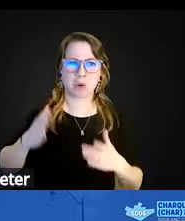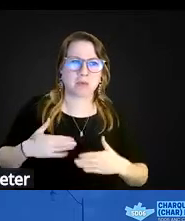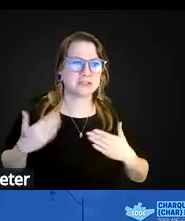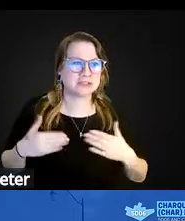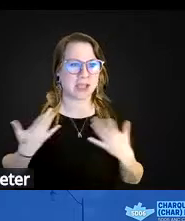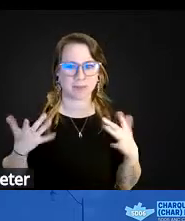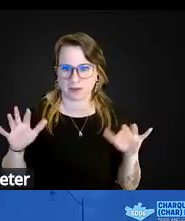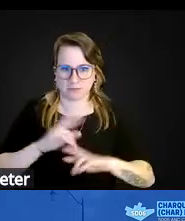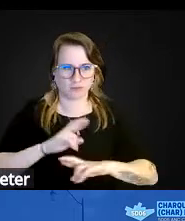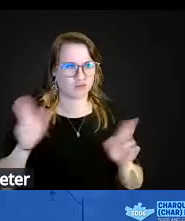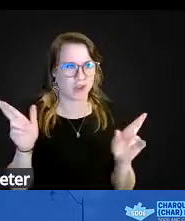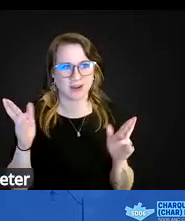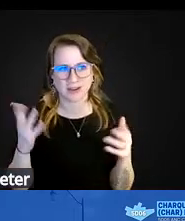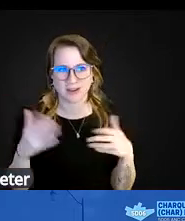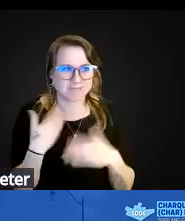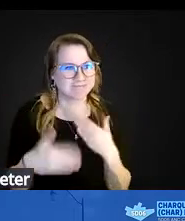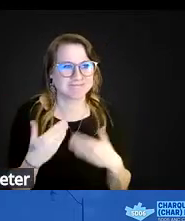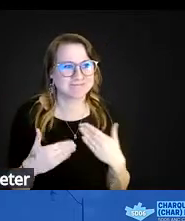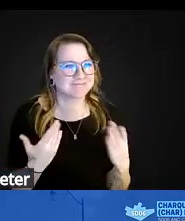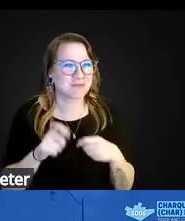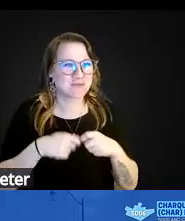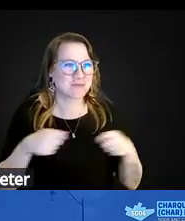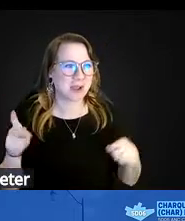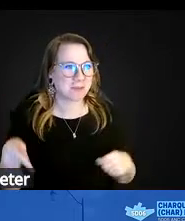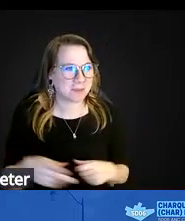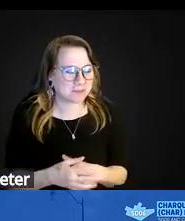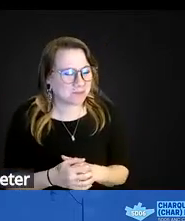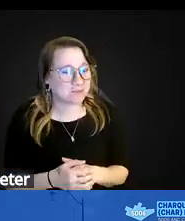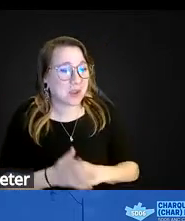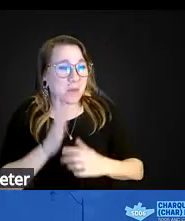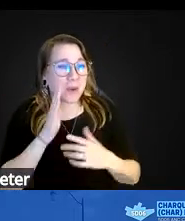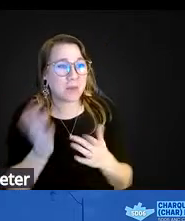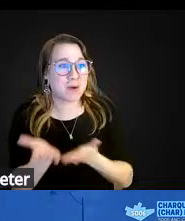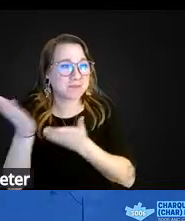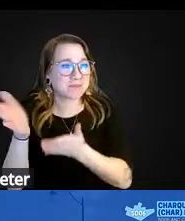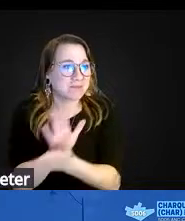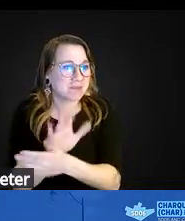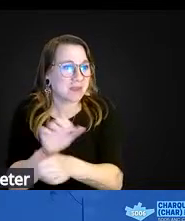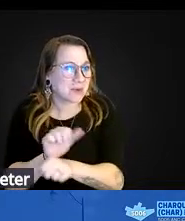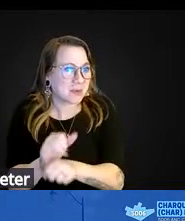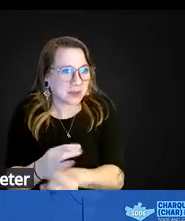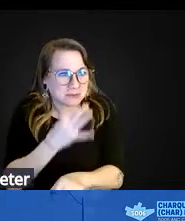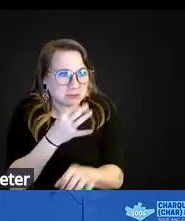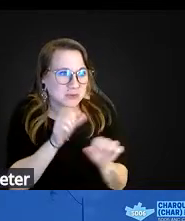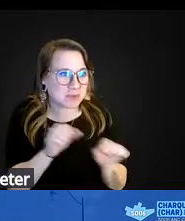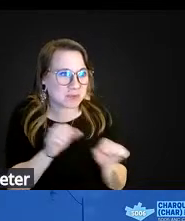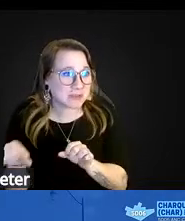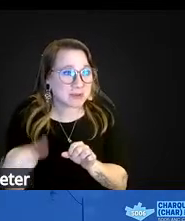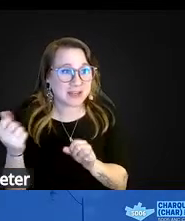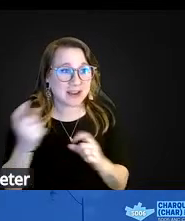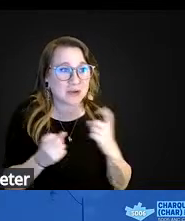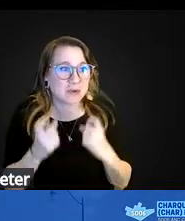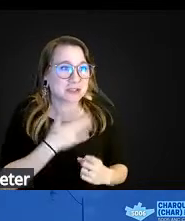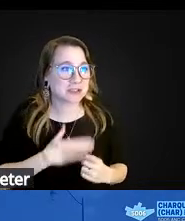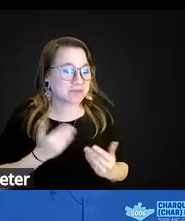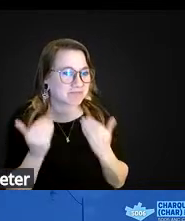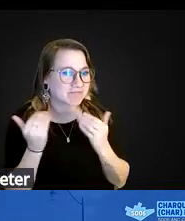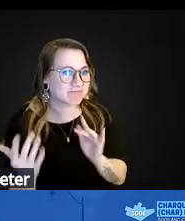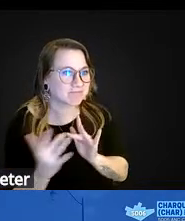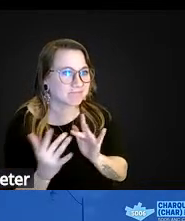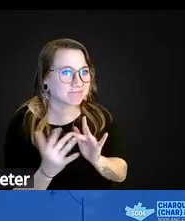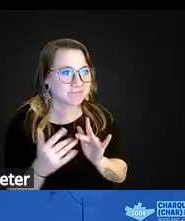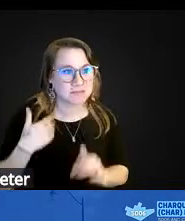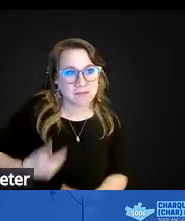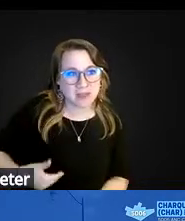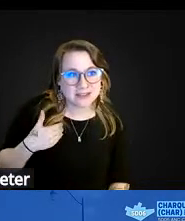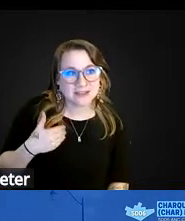together and get us out of here. So we'll get that paperwork to you as quick as we can. Any other questions, feel free to reach out to myself or Commissioner